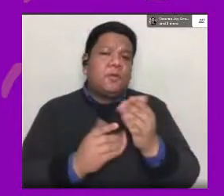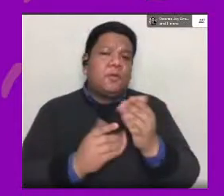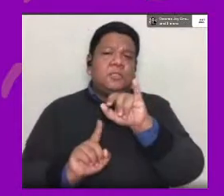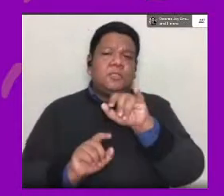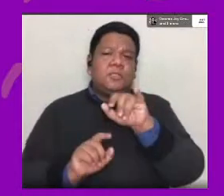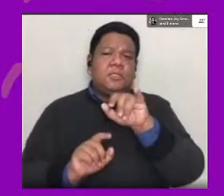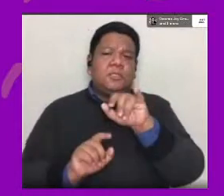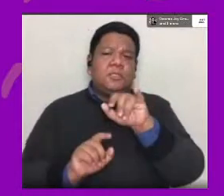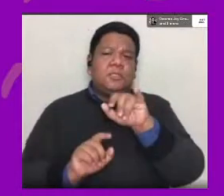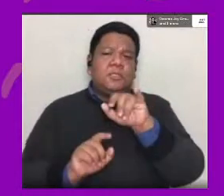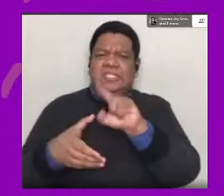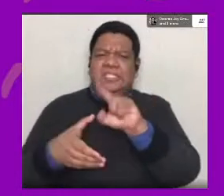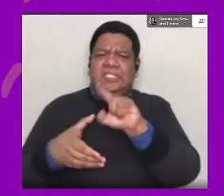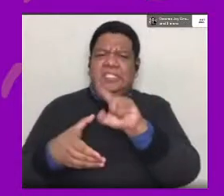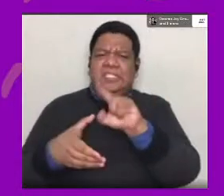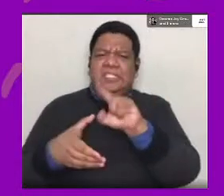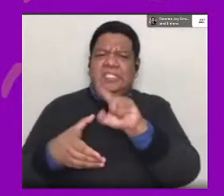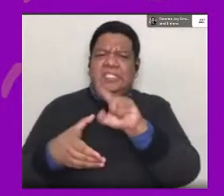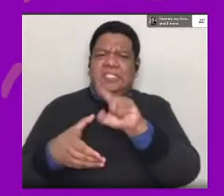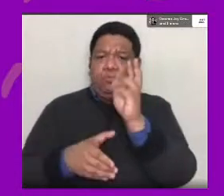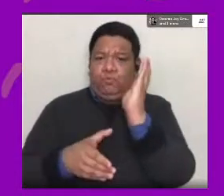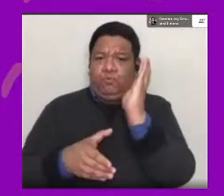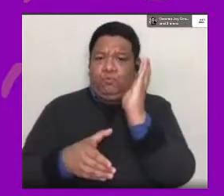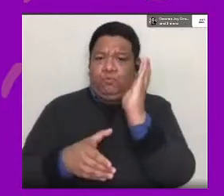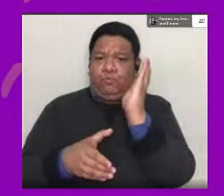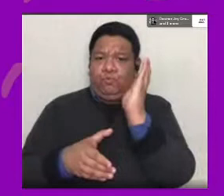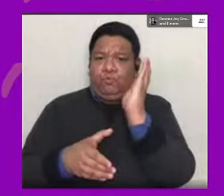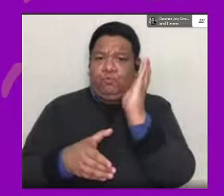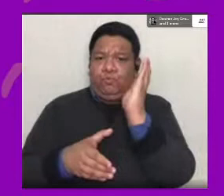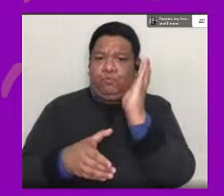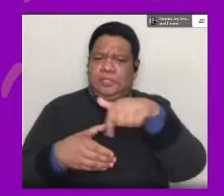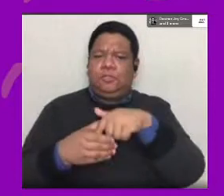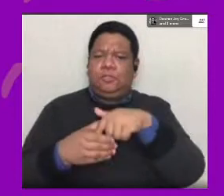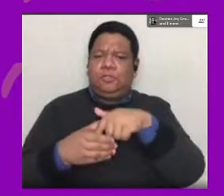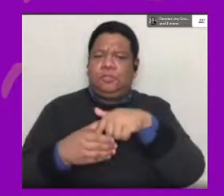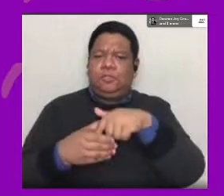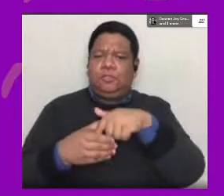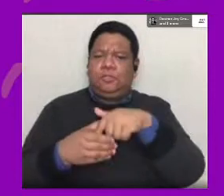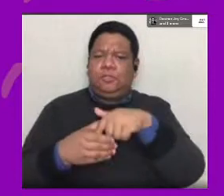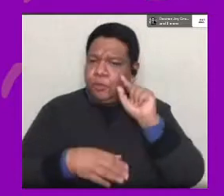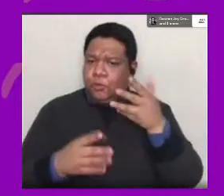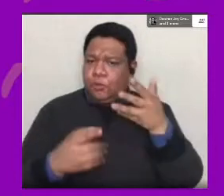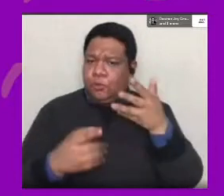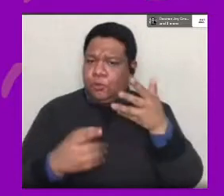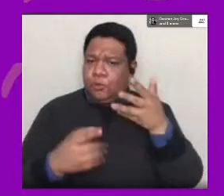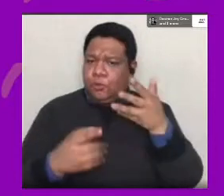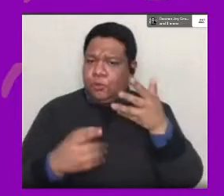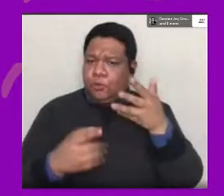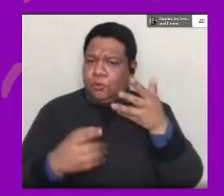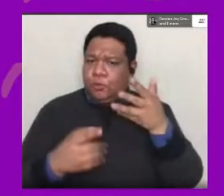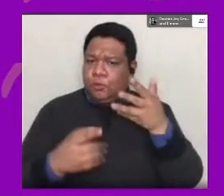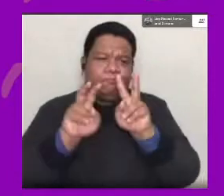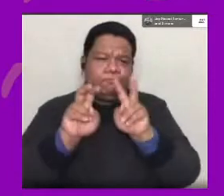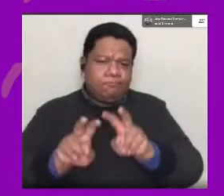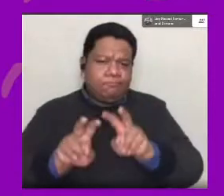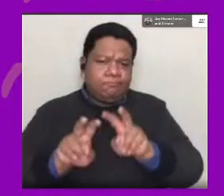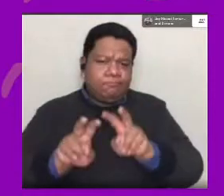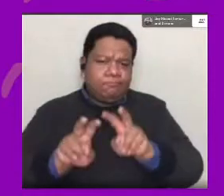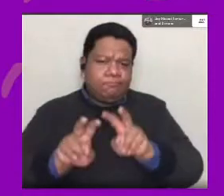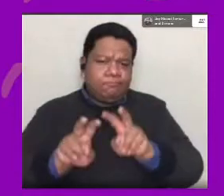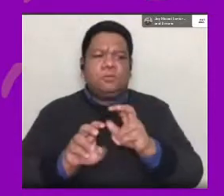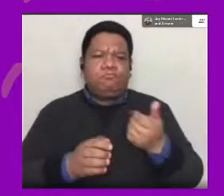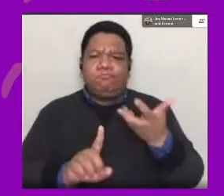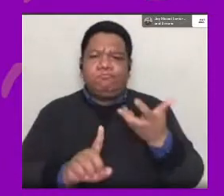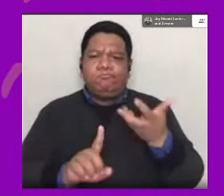that UNFPA carried out, which is a gender and inclusion assessment of COVID-19 impacts. She'll highlight